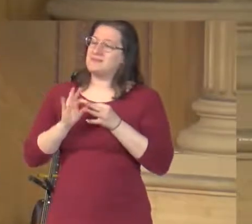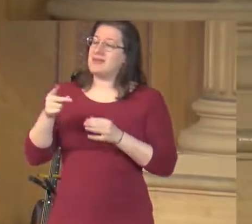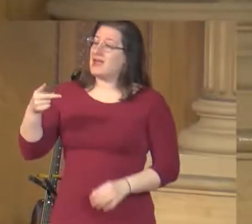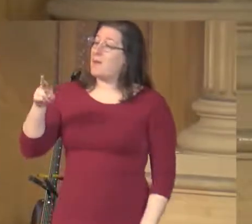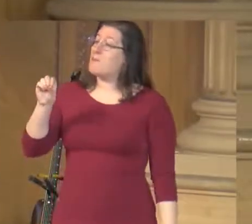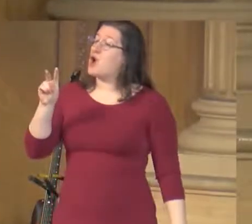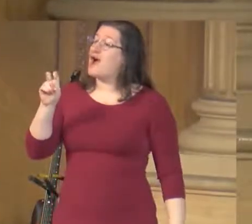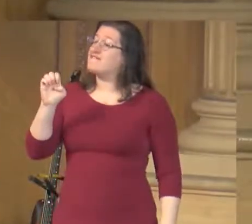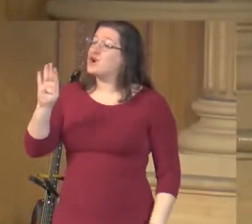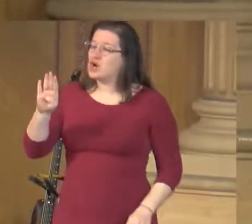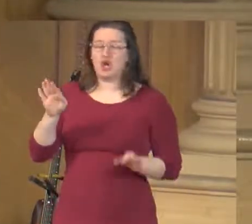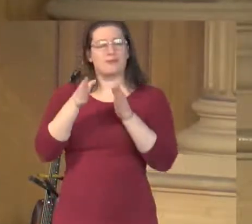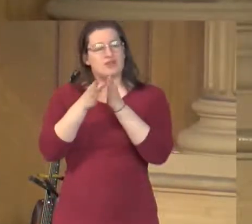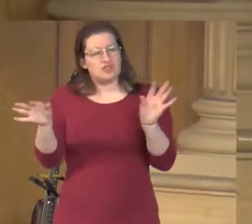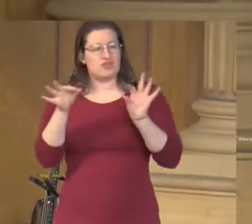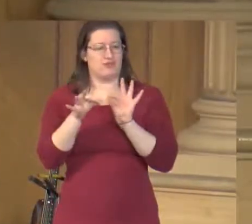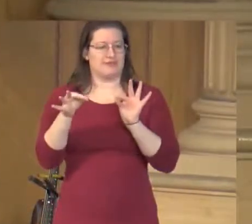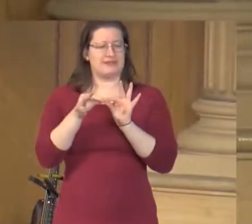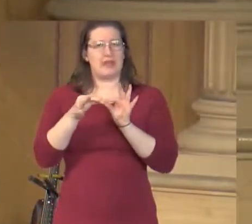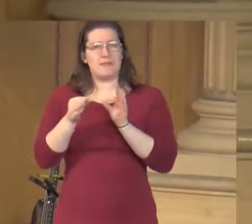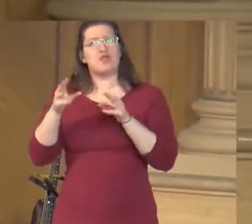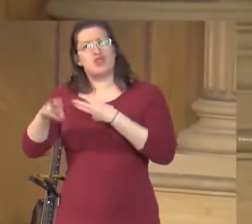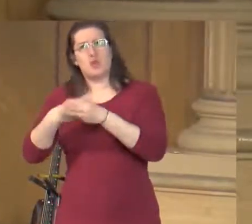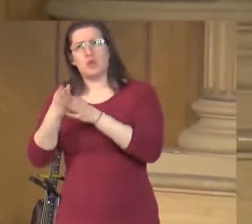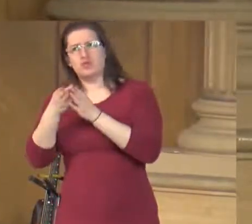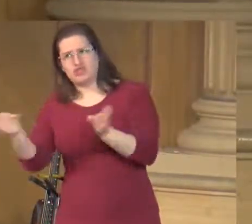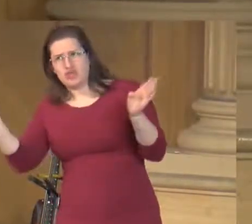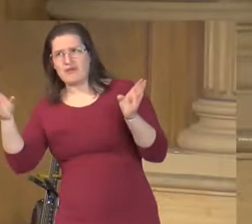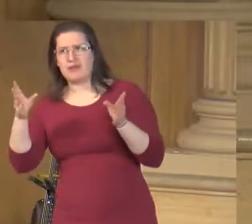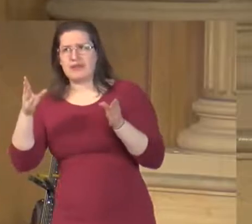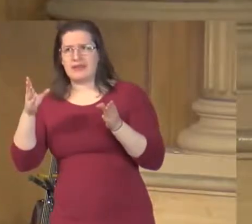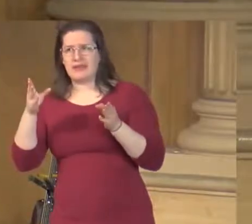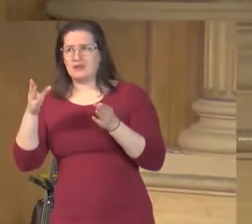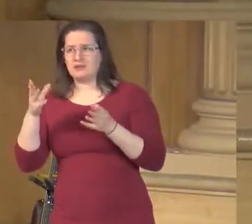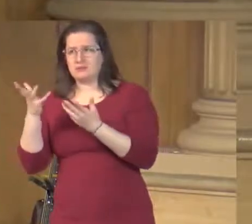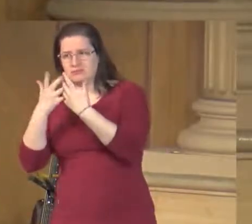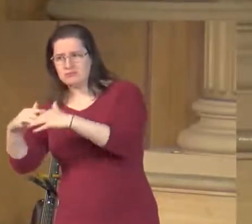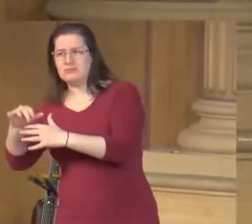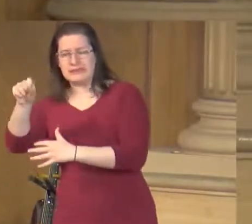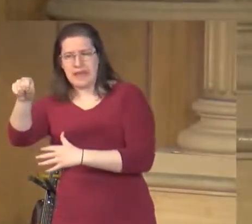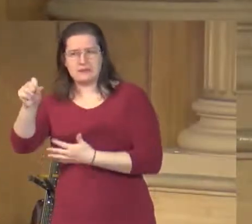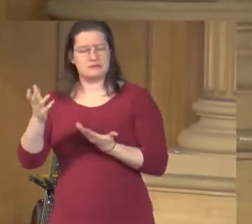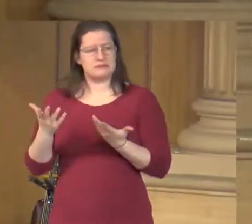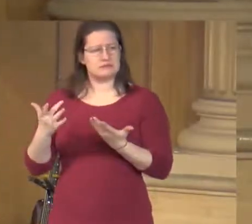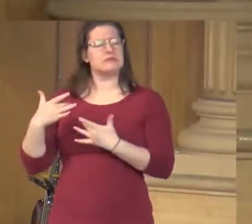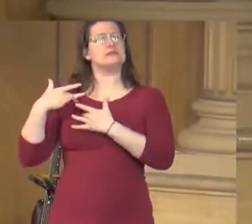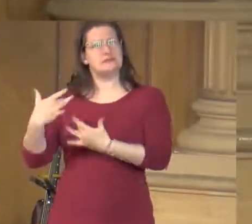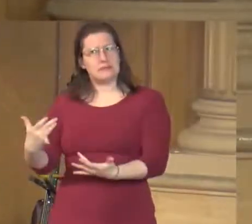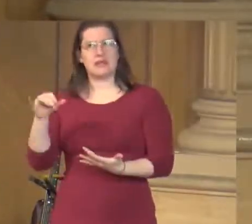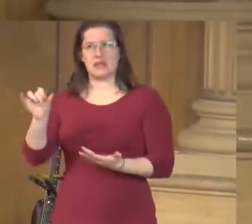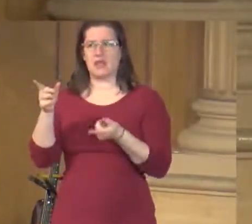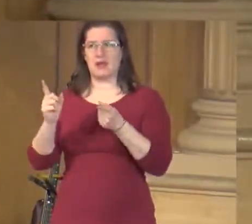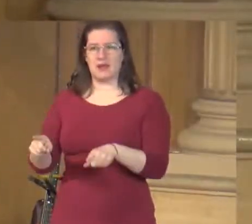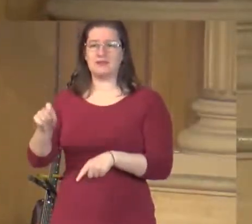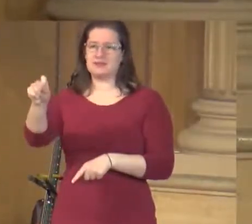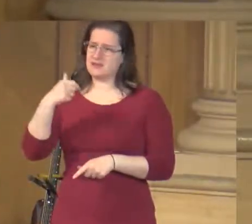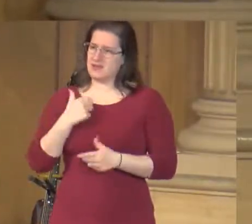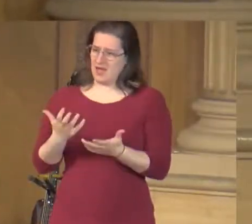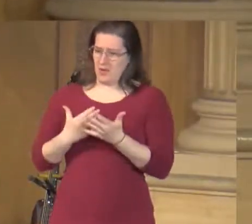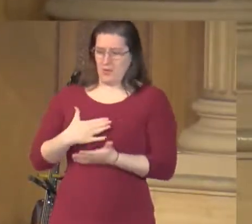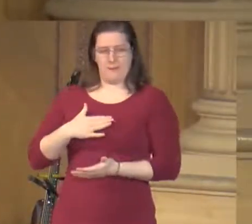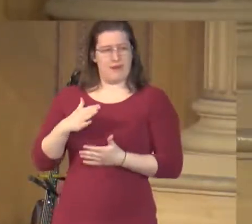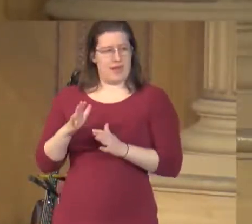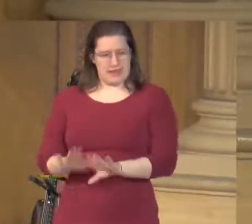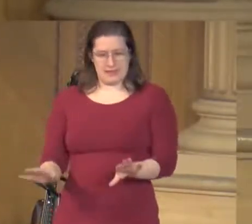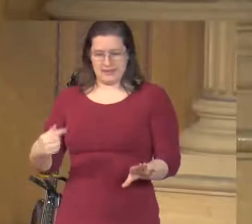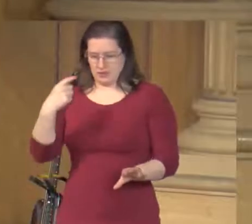that the world generally works. And they are helpful because they are generally true. Like, I want my kids to grow up thinking that